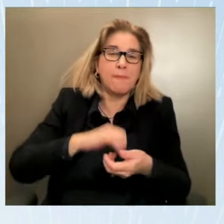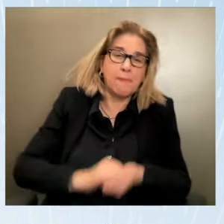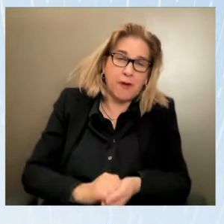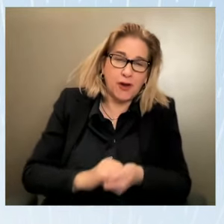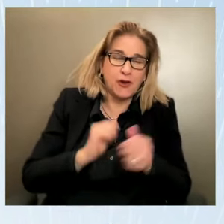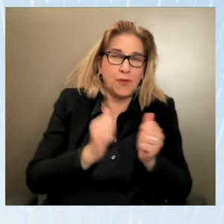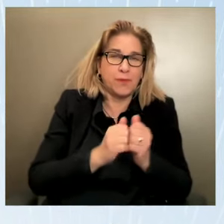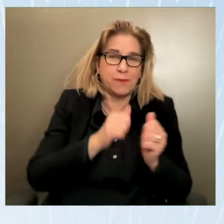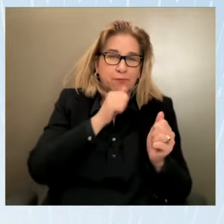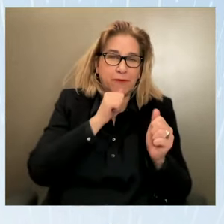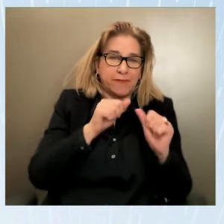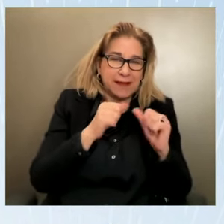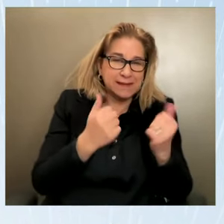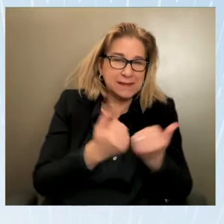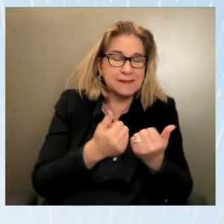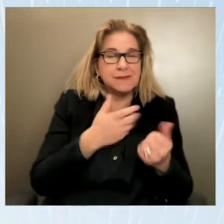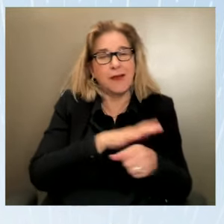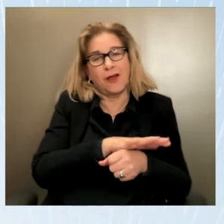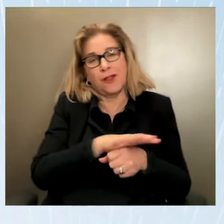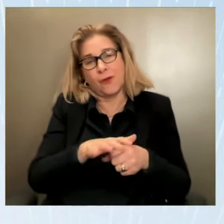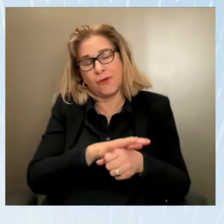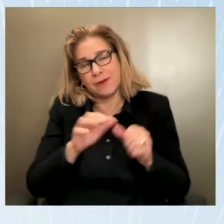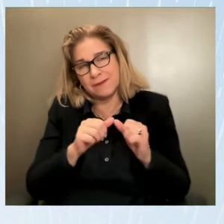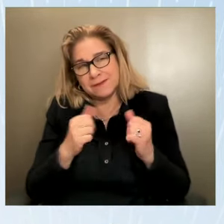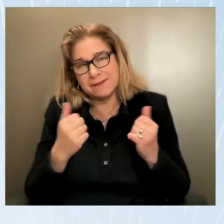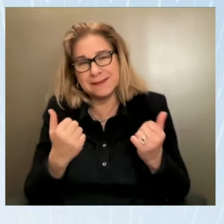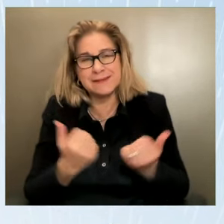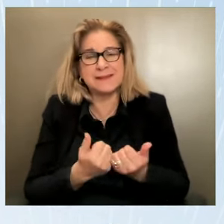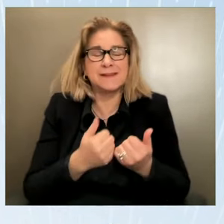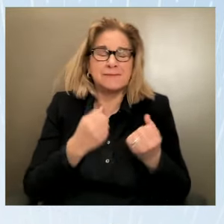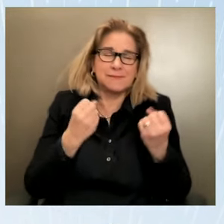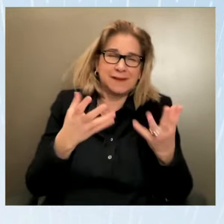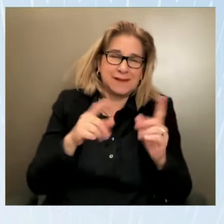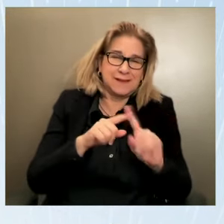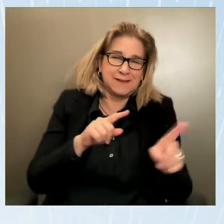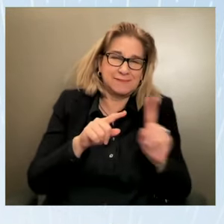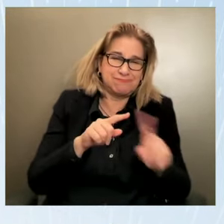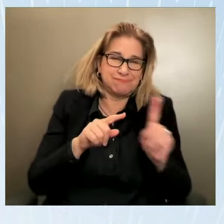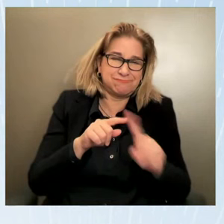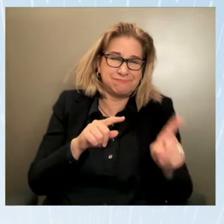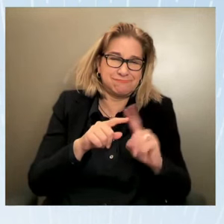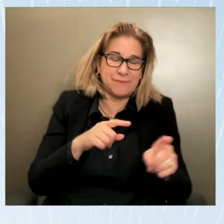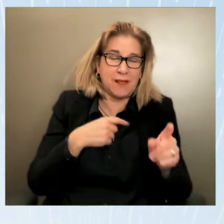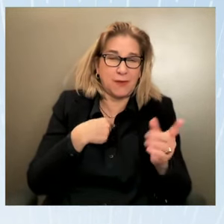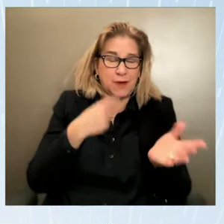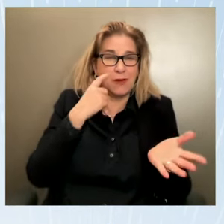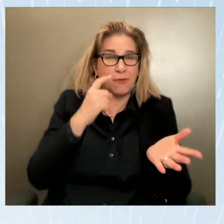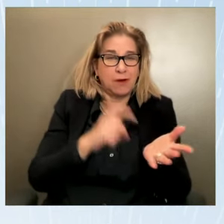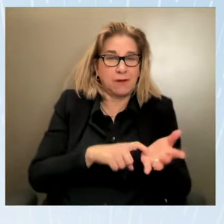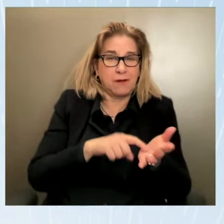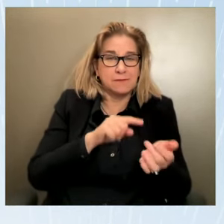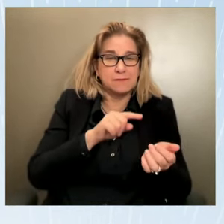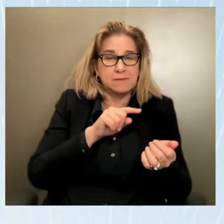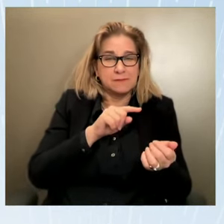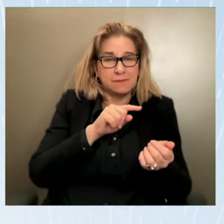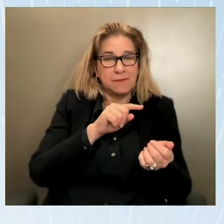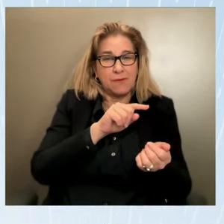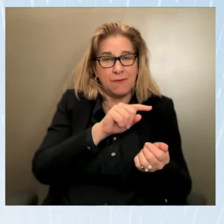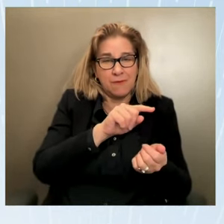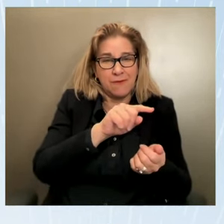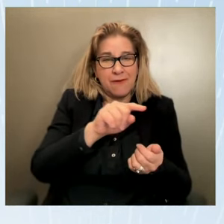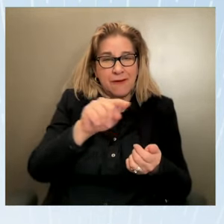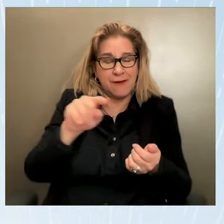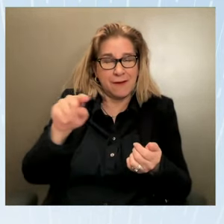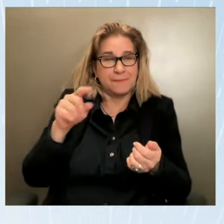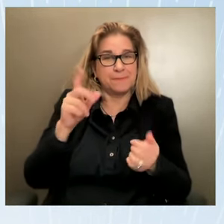as importantly, we recognize that combating human trafficking requires addressing the underlying conditions of exploitation,